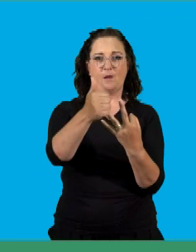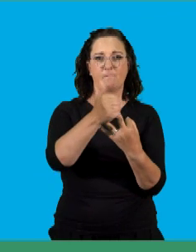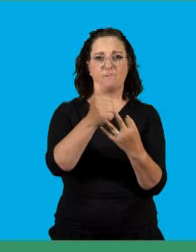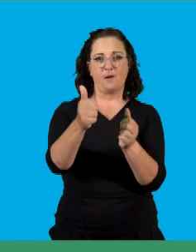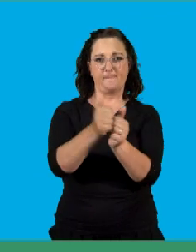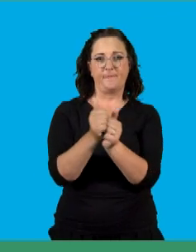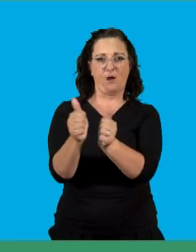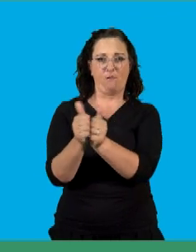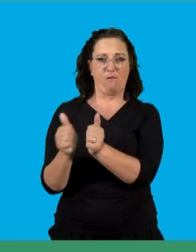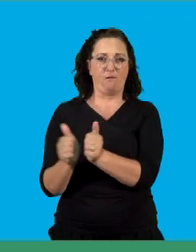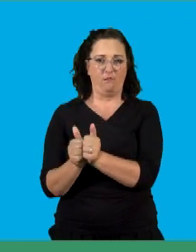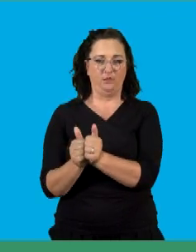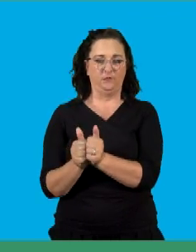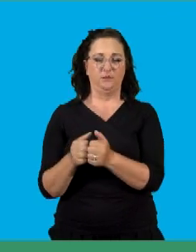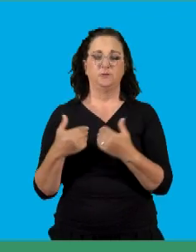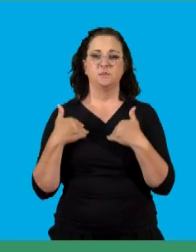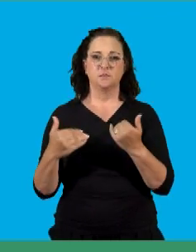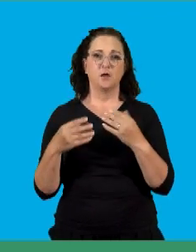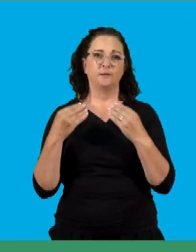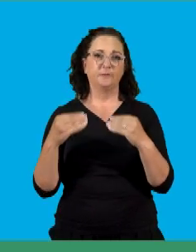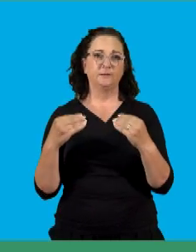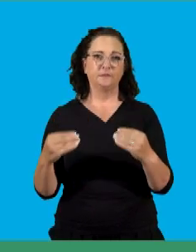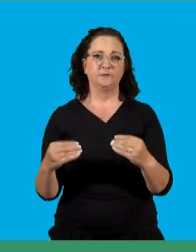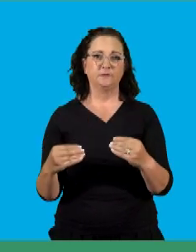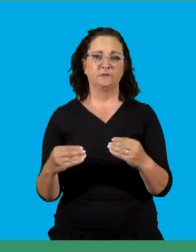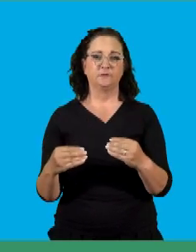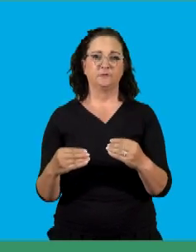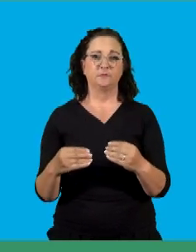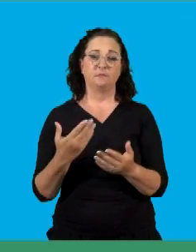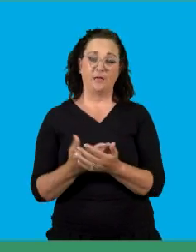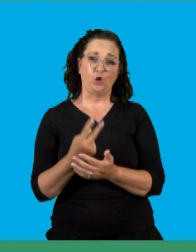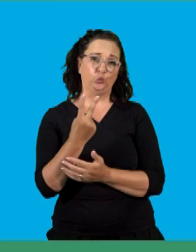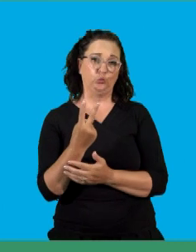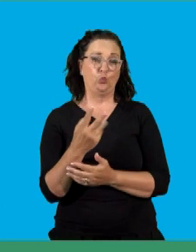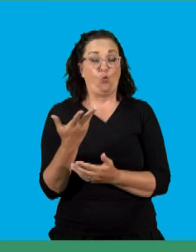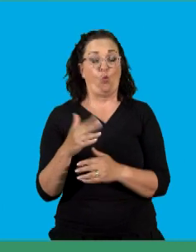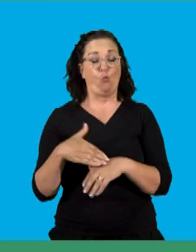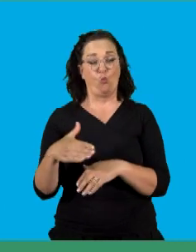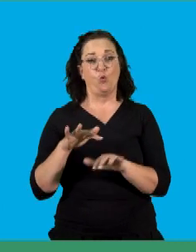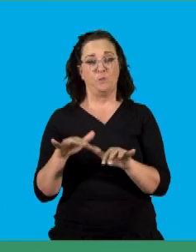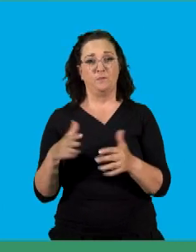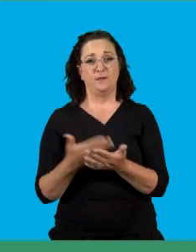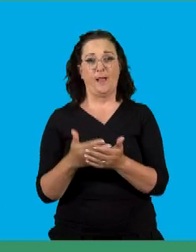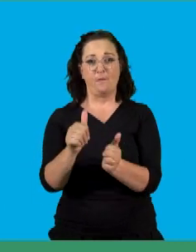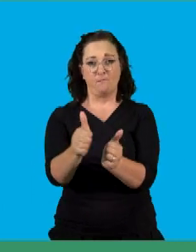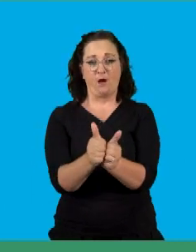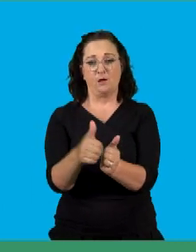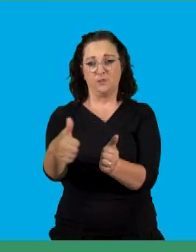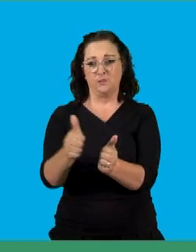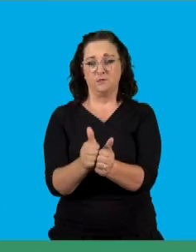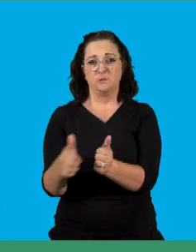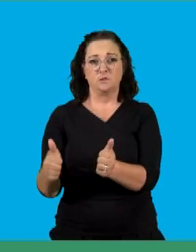partners. They decided to start a business together. And remember, a partnership can be started by two or more people.